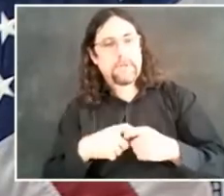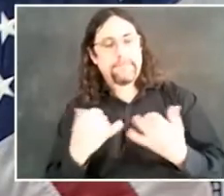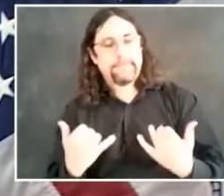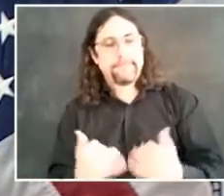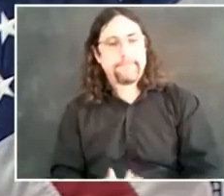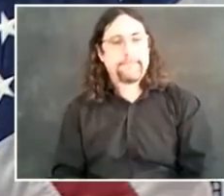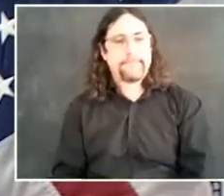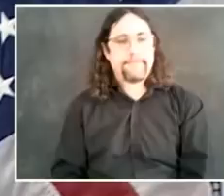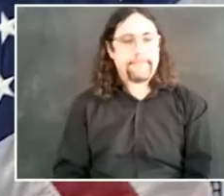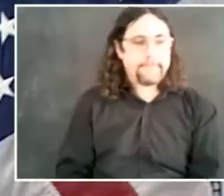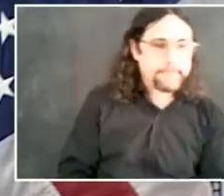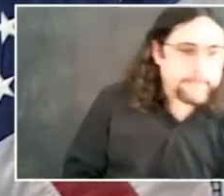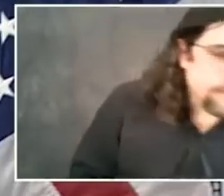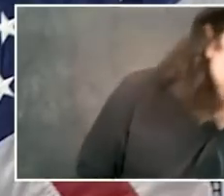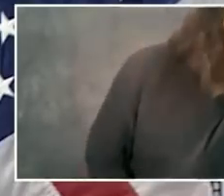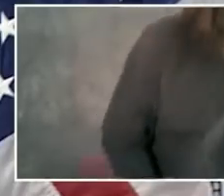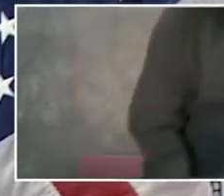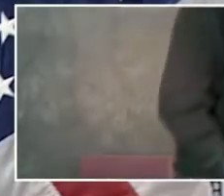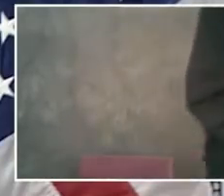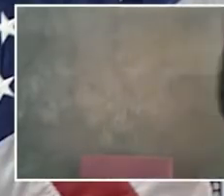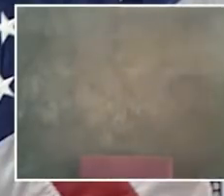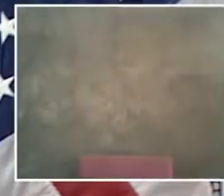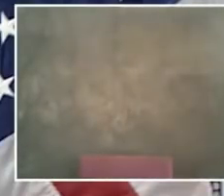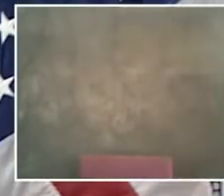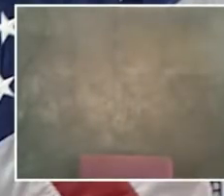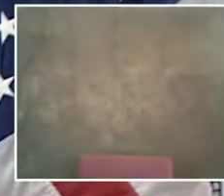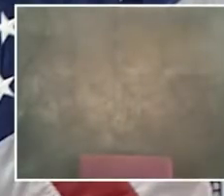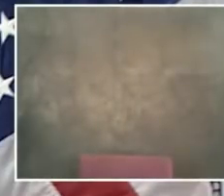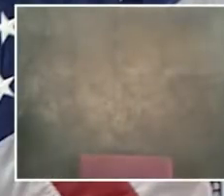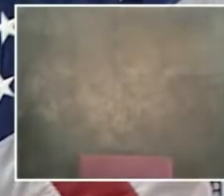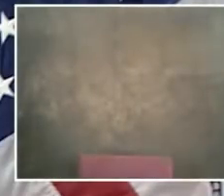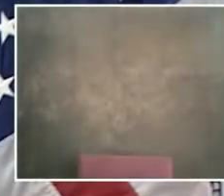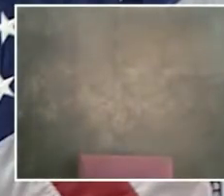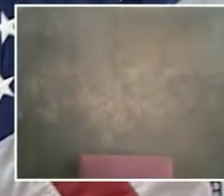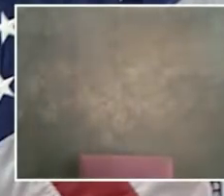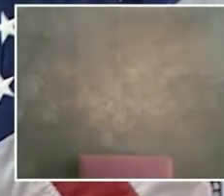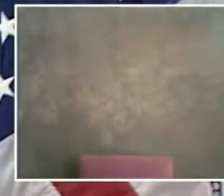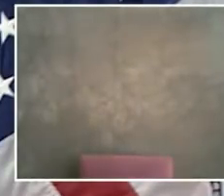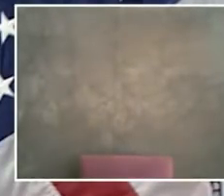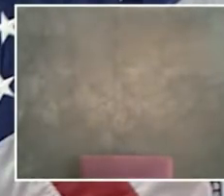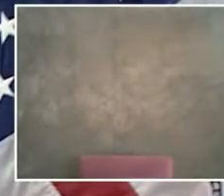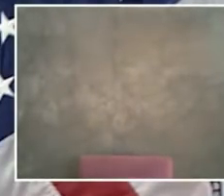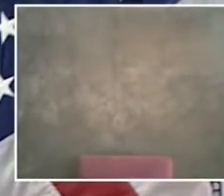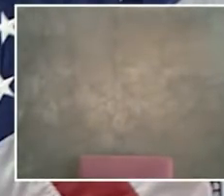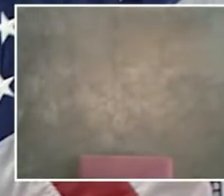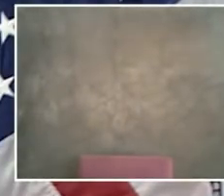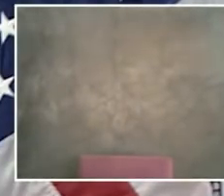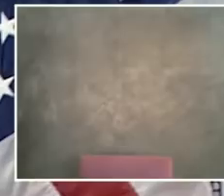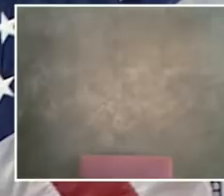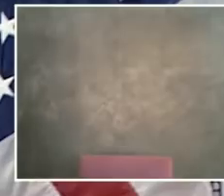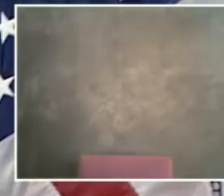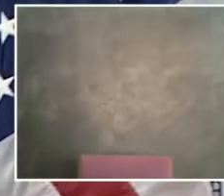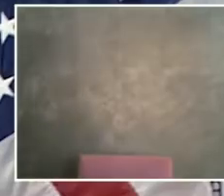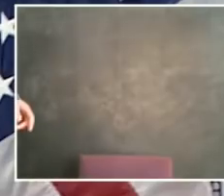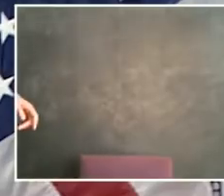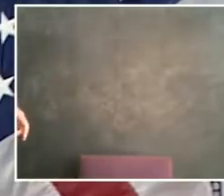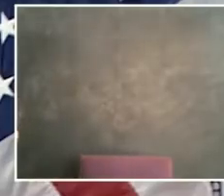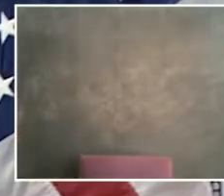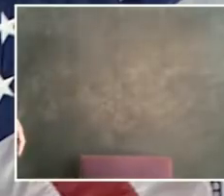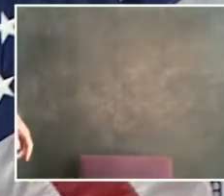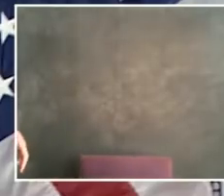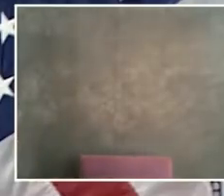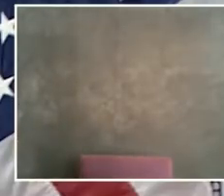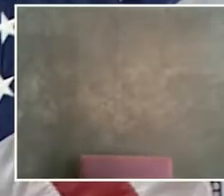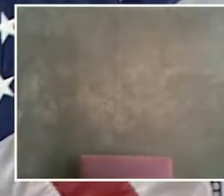Hemos hecho muchísimo progreso y los números han bajado gracias a